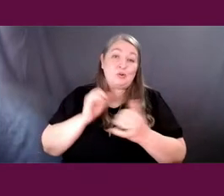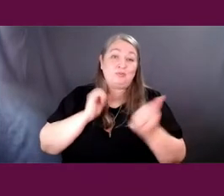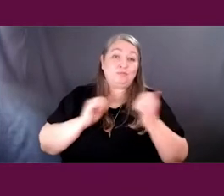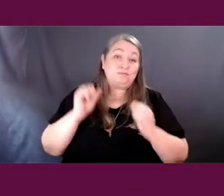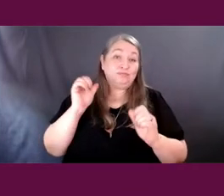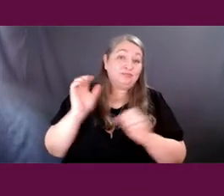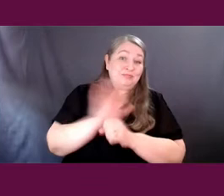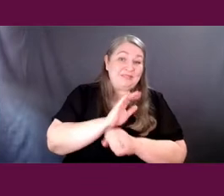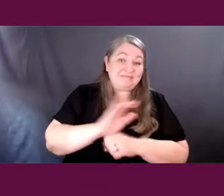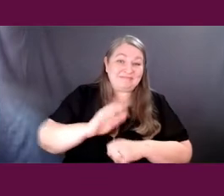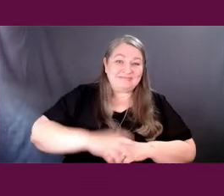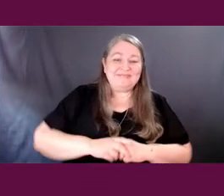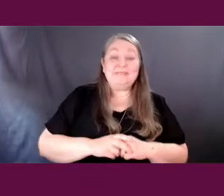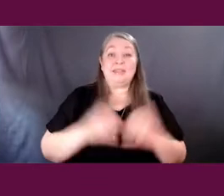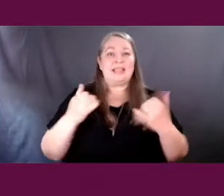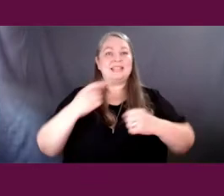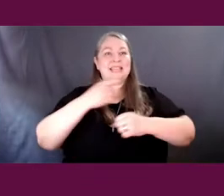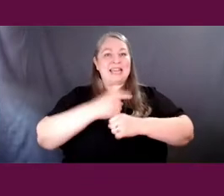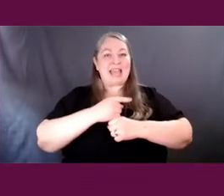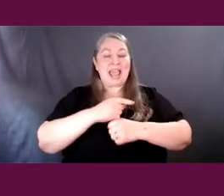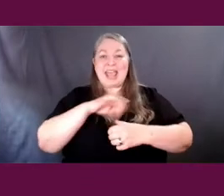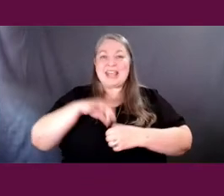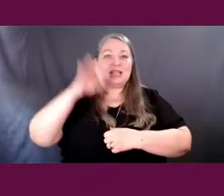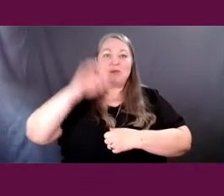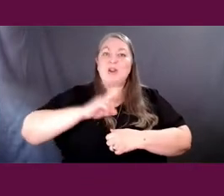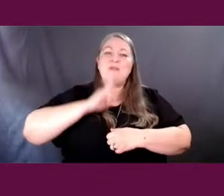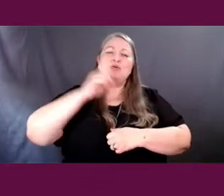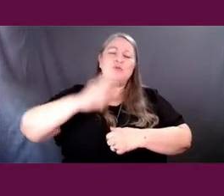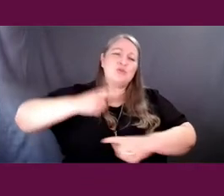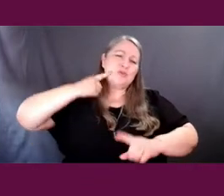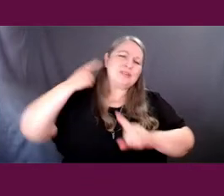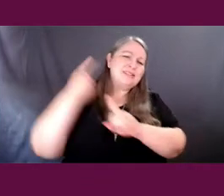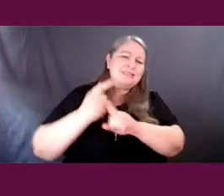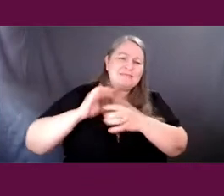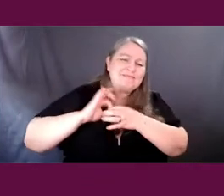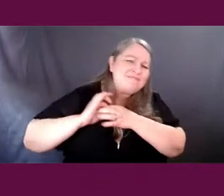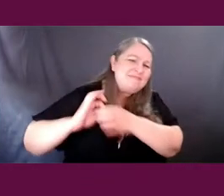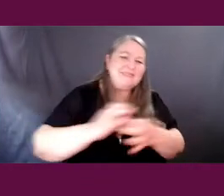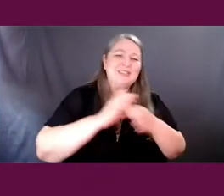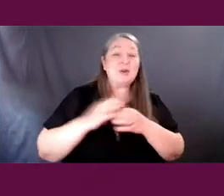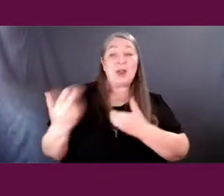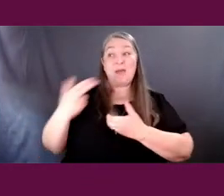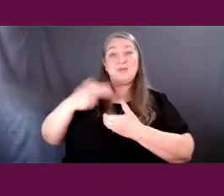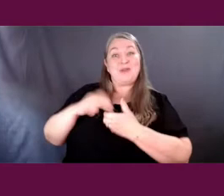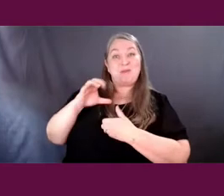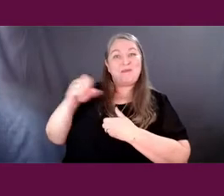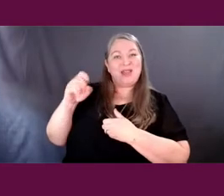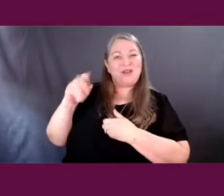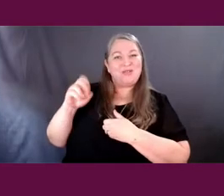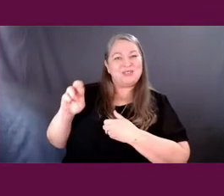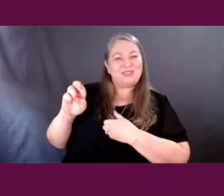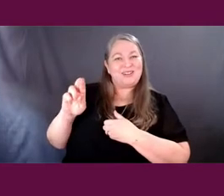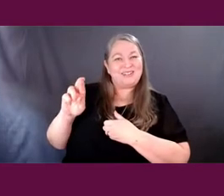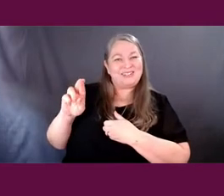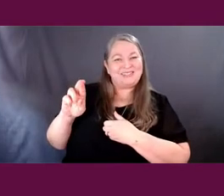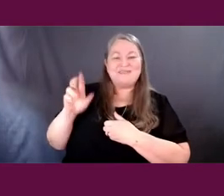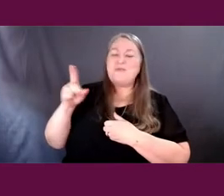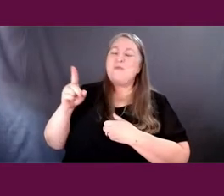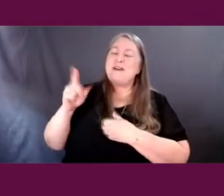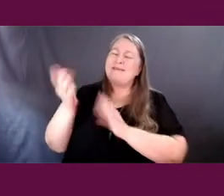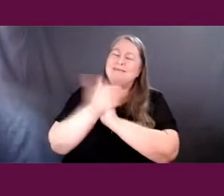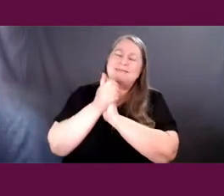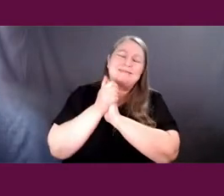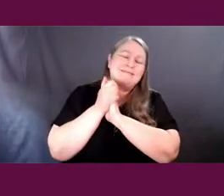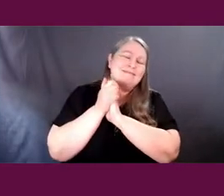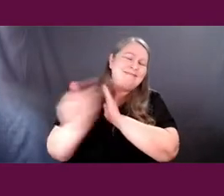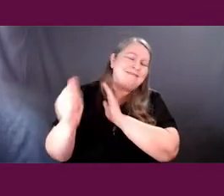the spirit of true sisterhood, I am joined by my co-star and one of the most talented women I